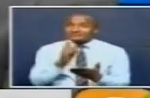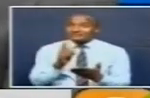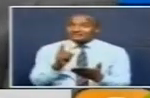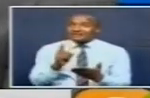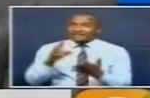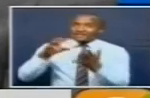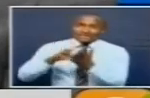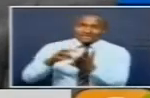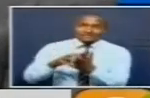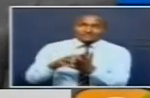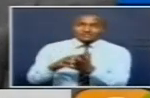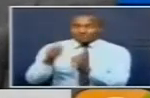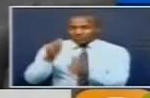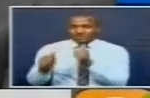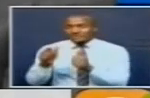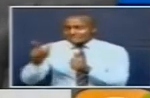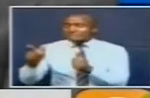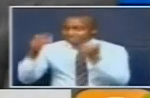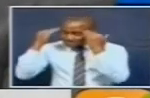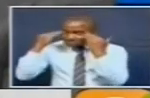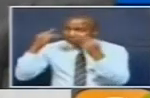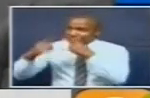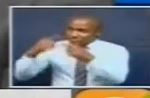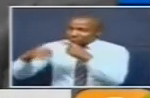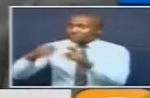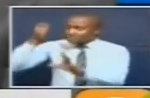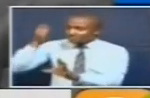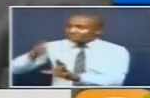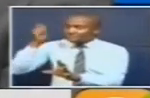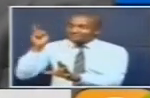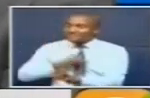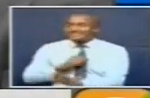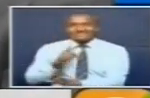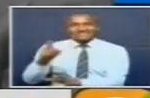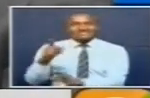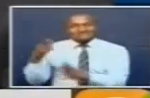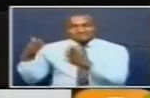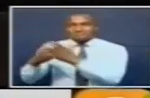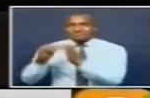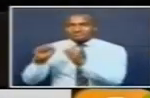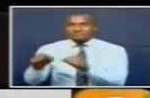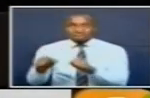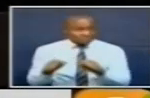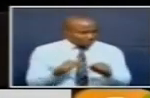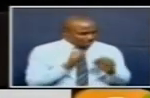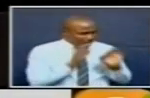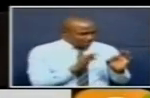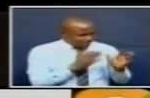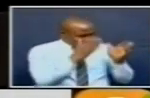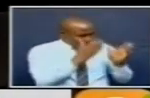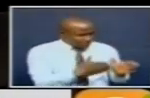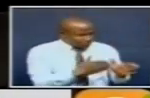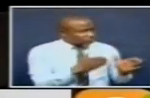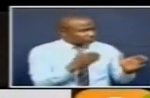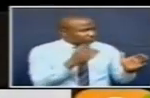had convictions, those were straightforward cases. So the only person who will be barred is somebody who has been convicted. That's yes. What you're saying. Nobody. At least in this